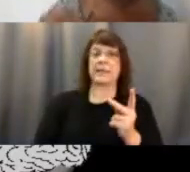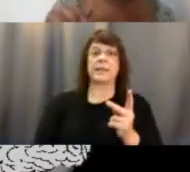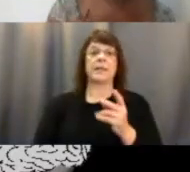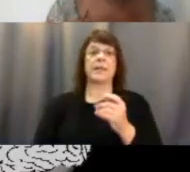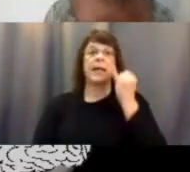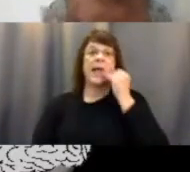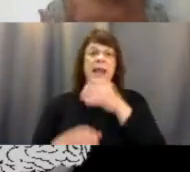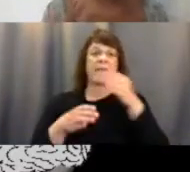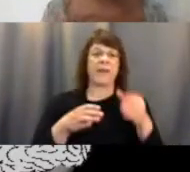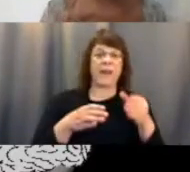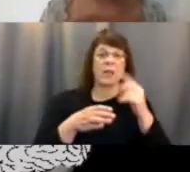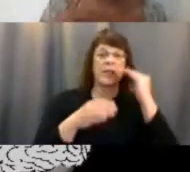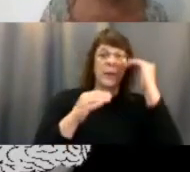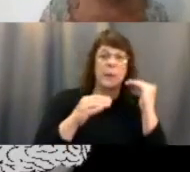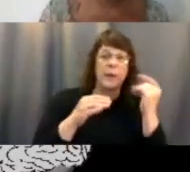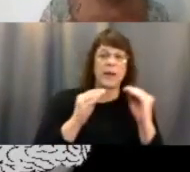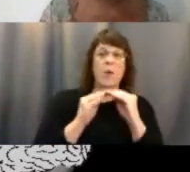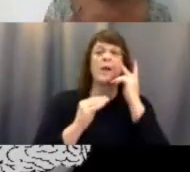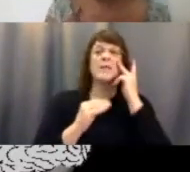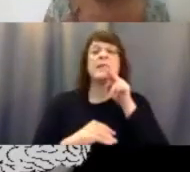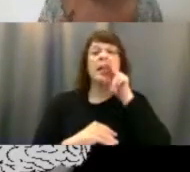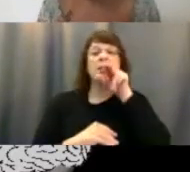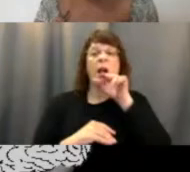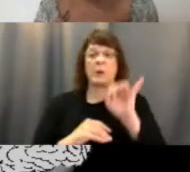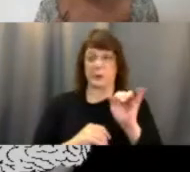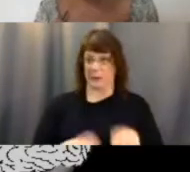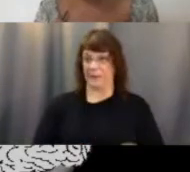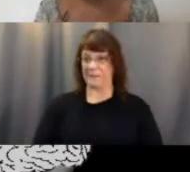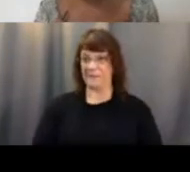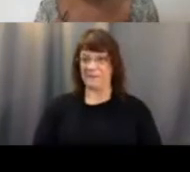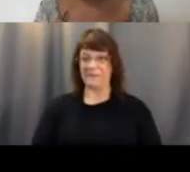down a little more, you could also see your tongue as well.